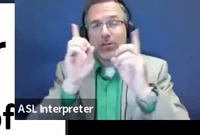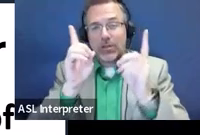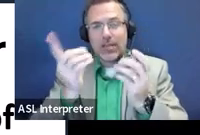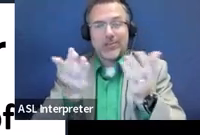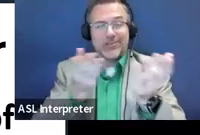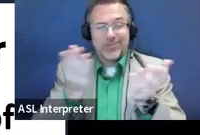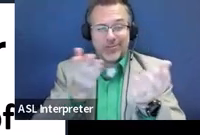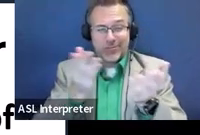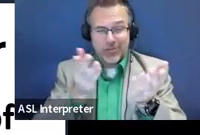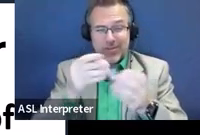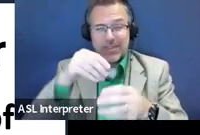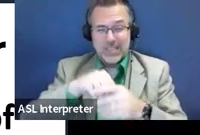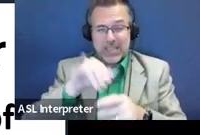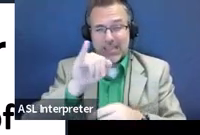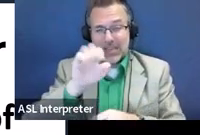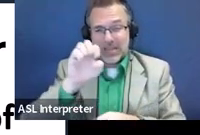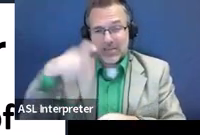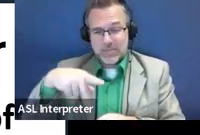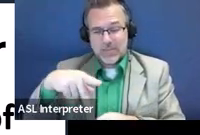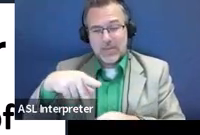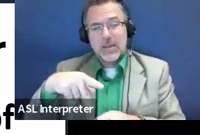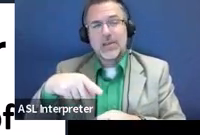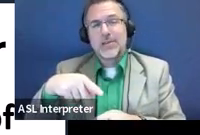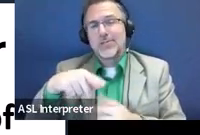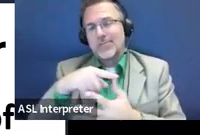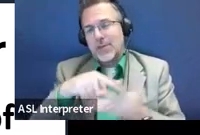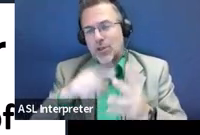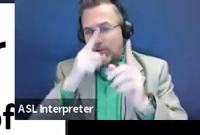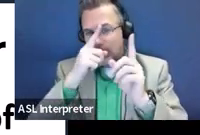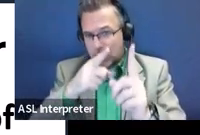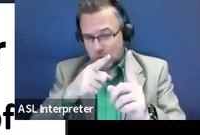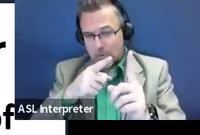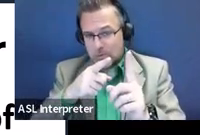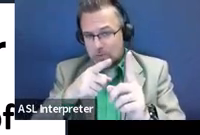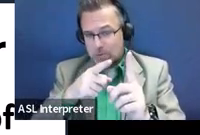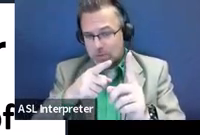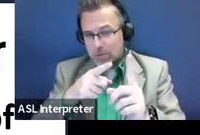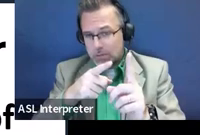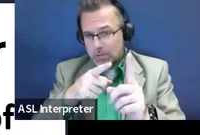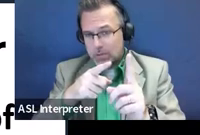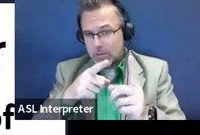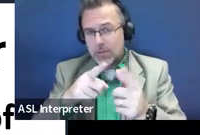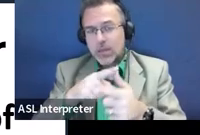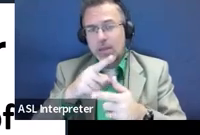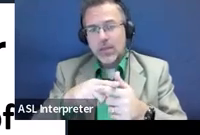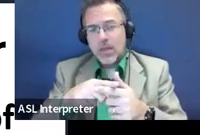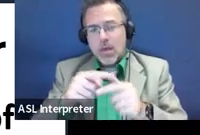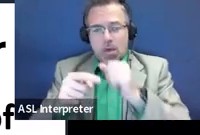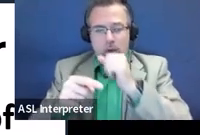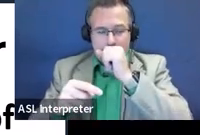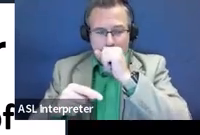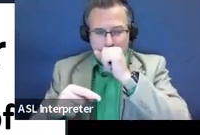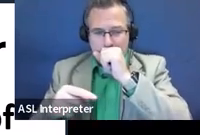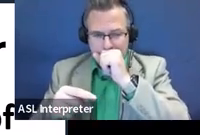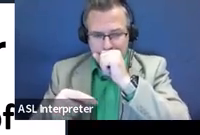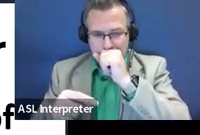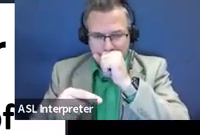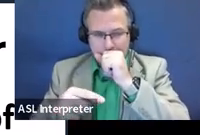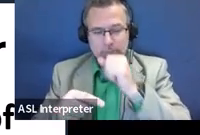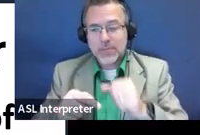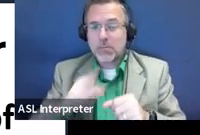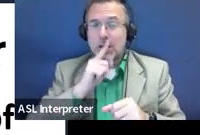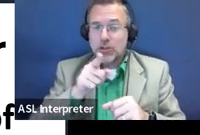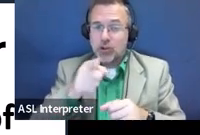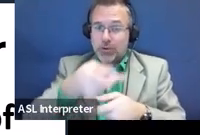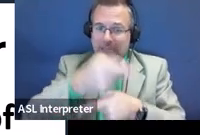outlined in the IEP and those goals that they're working toward, and then keeping that data to make sure that they're meeting those